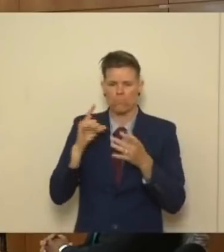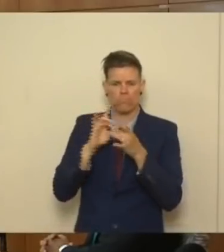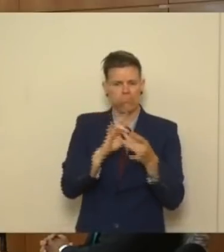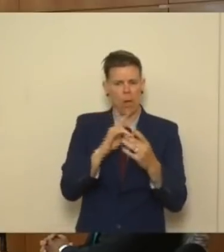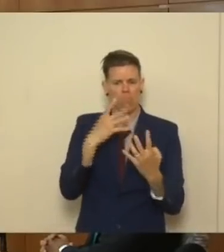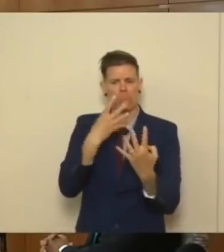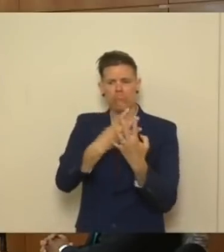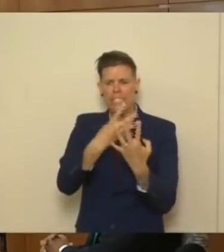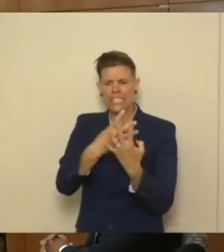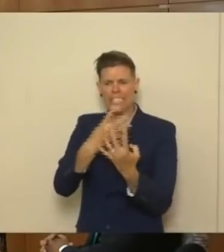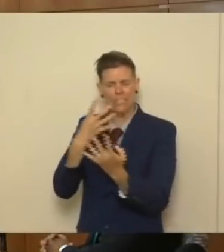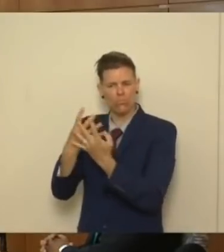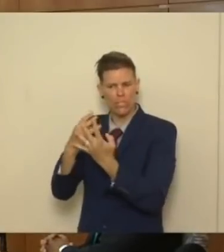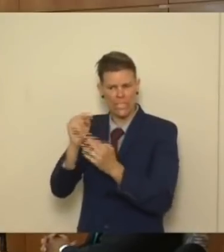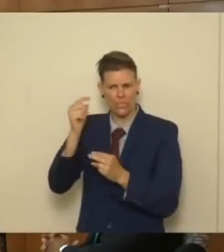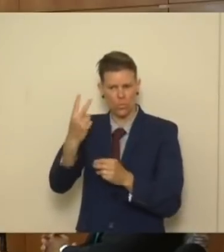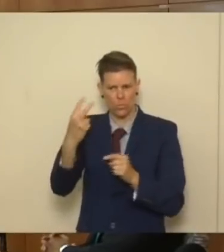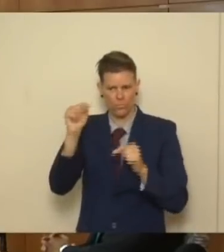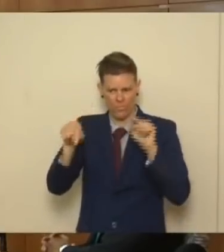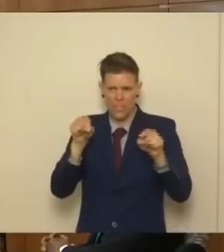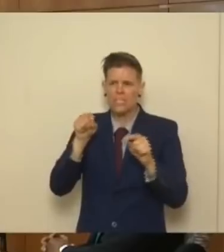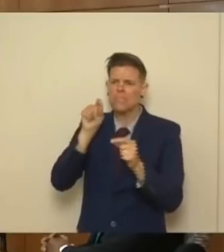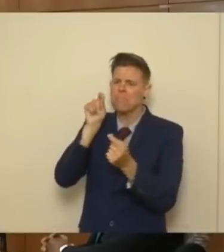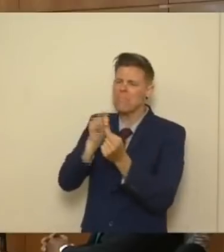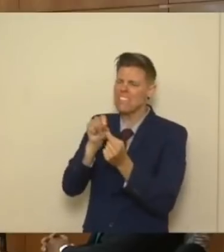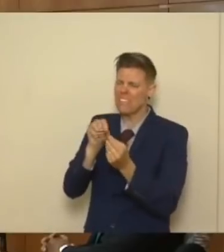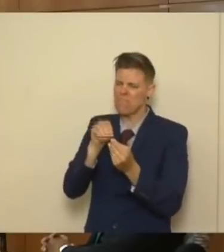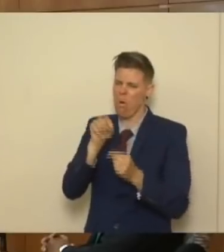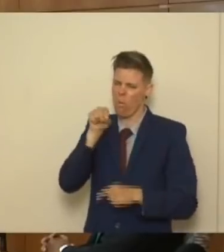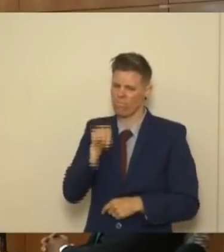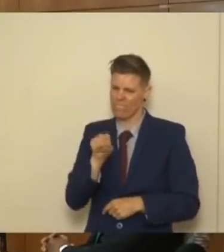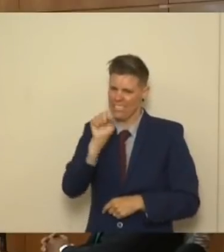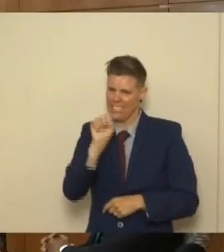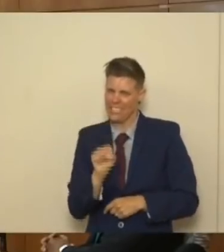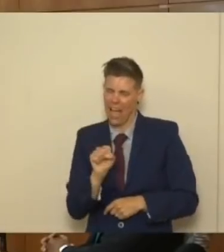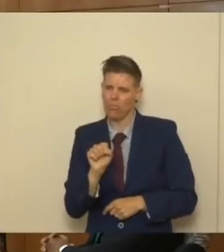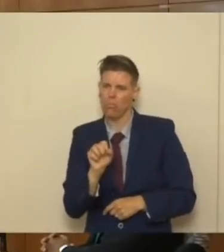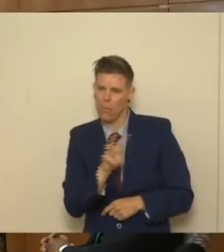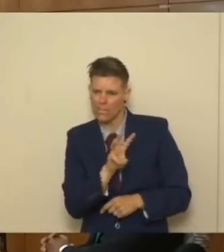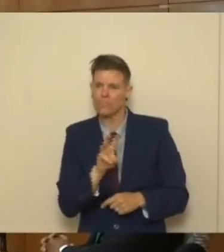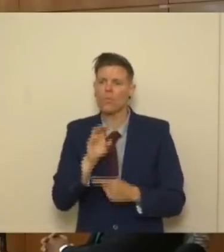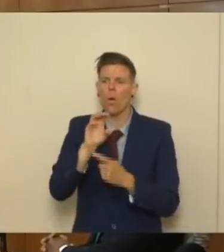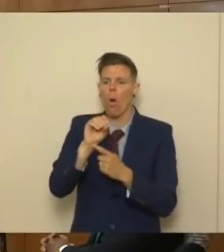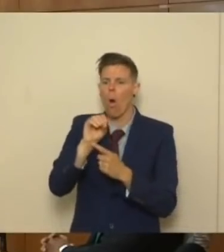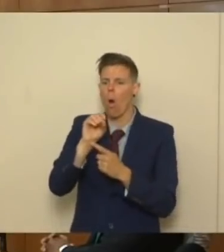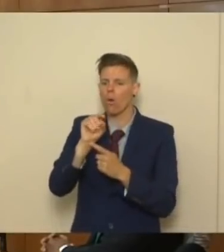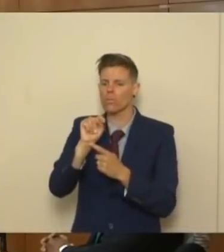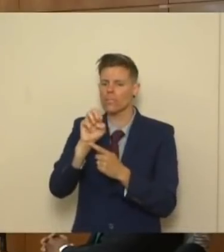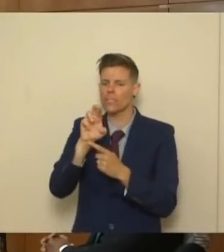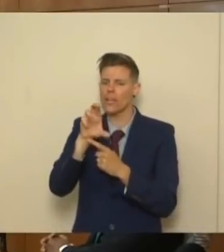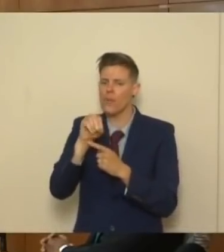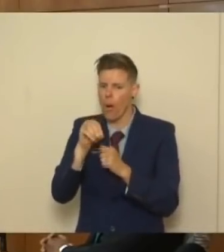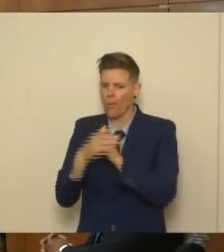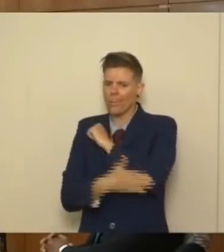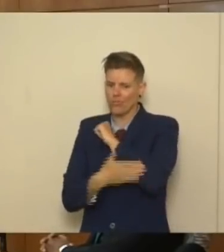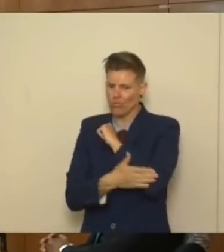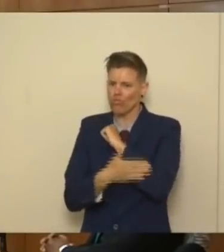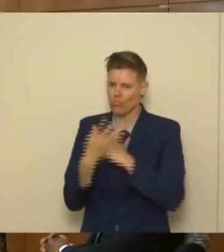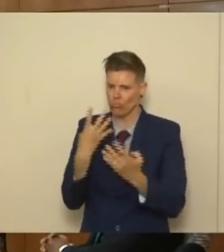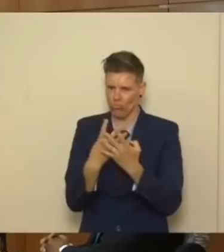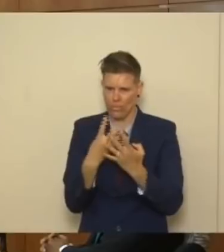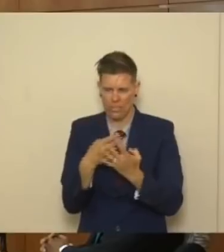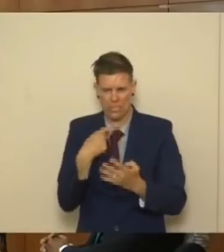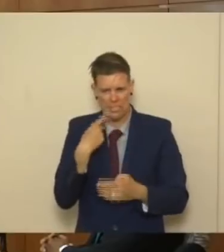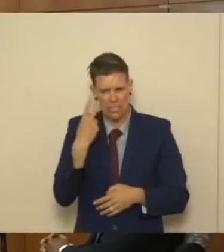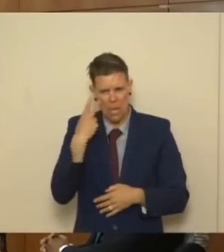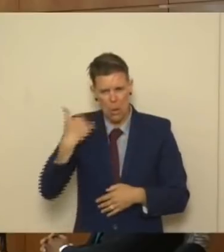down here in the southwestern region in Otero County, which have seen huge numbers of infections. What